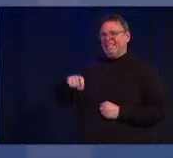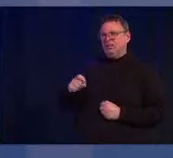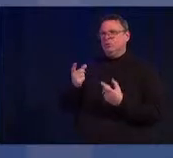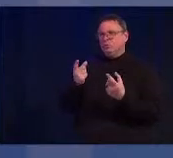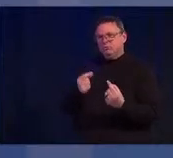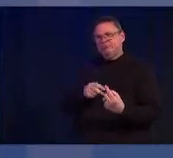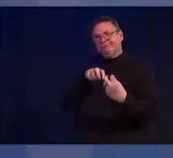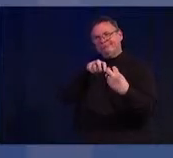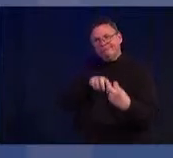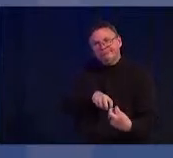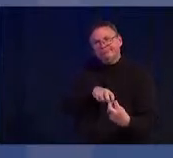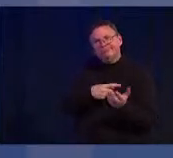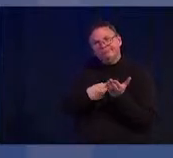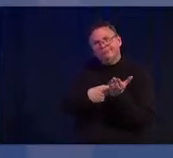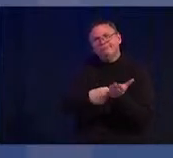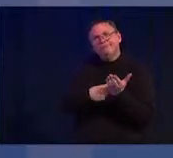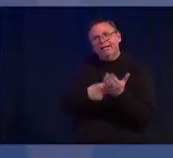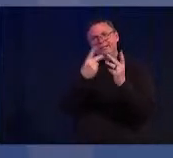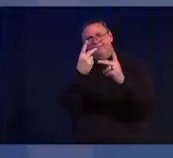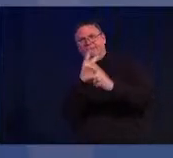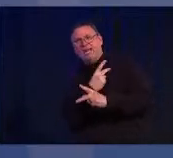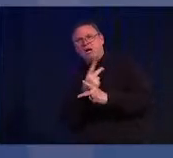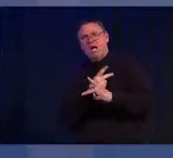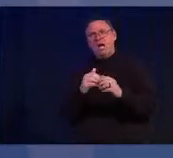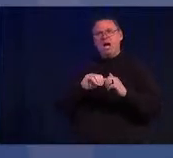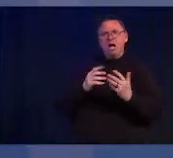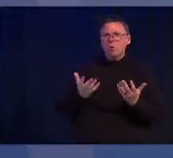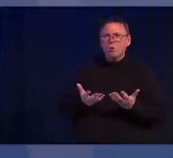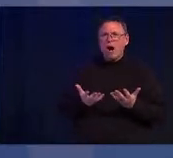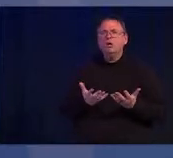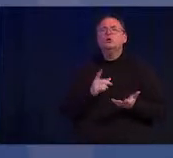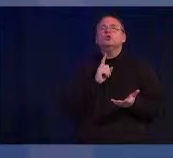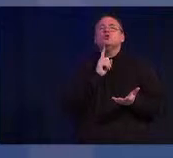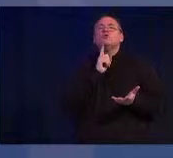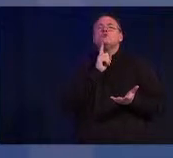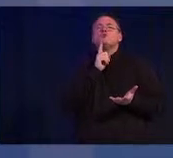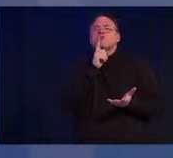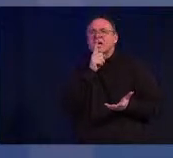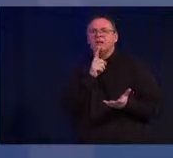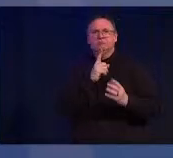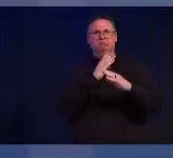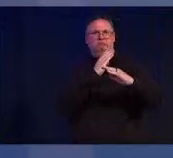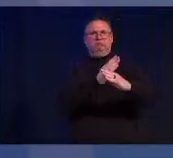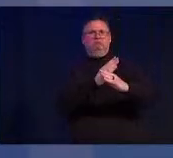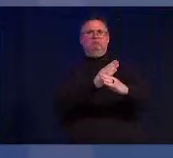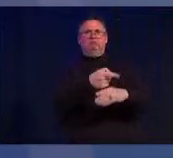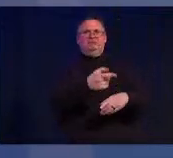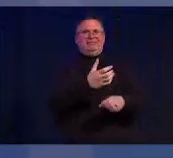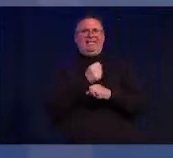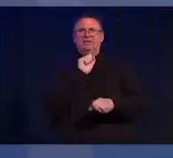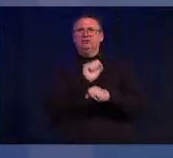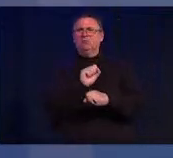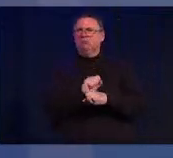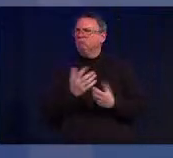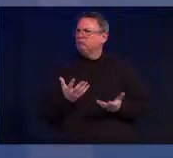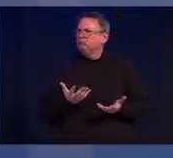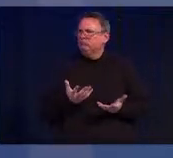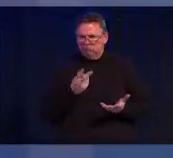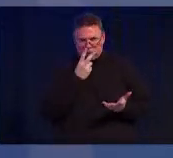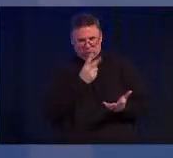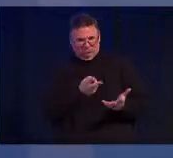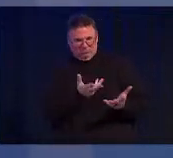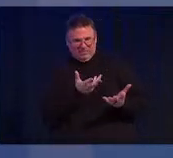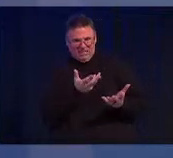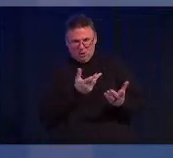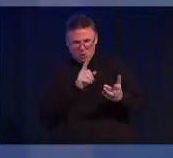talk about what are the real roadblocks that you're experiencing. And what can we